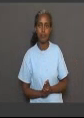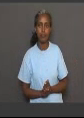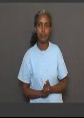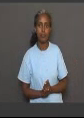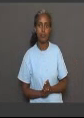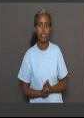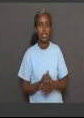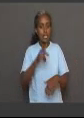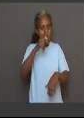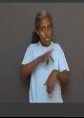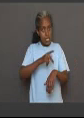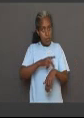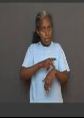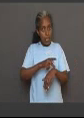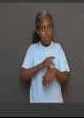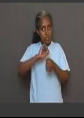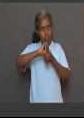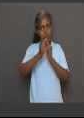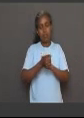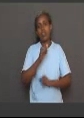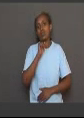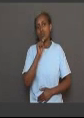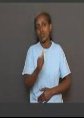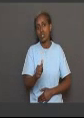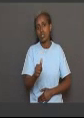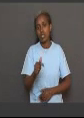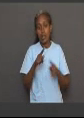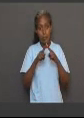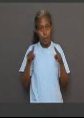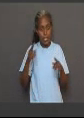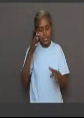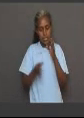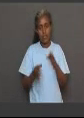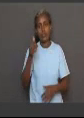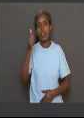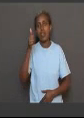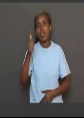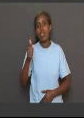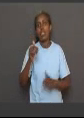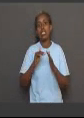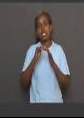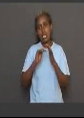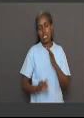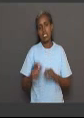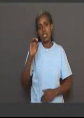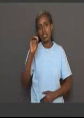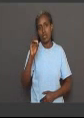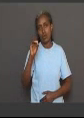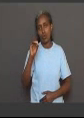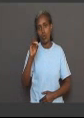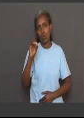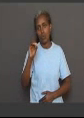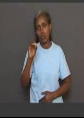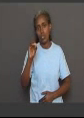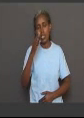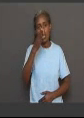The period does not change, but if a is less than 0,